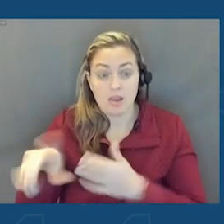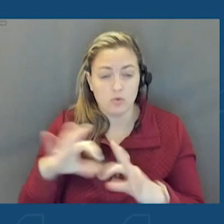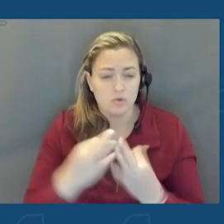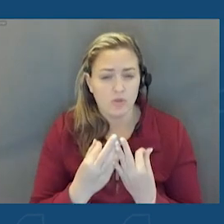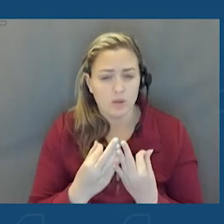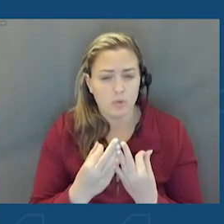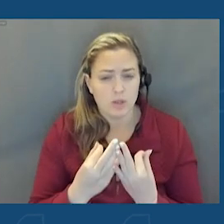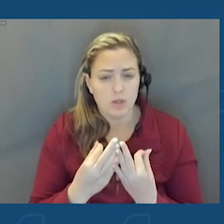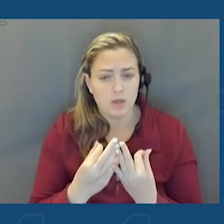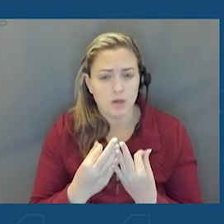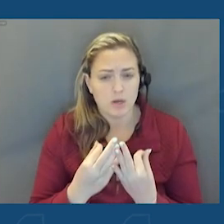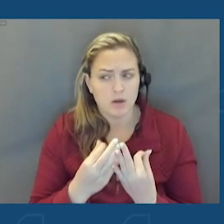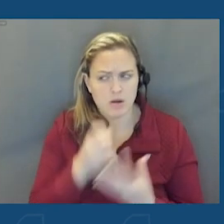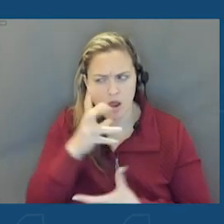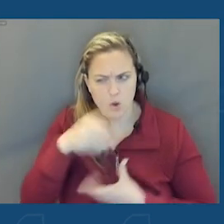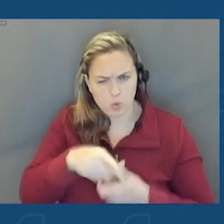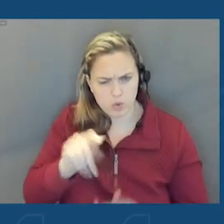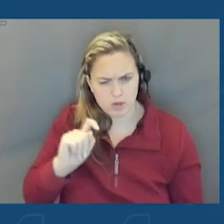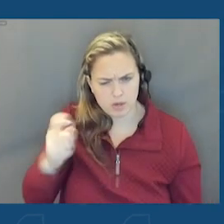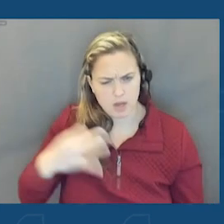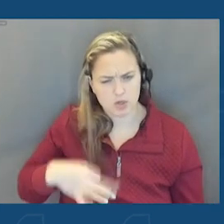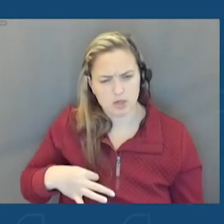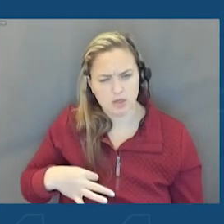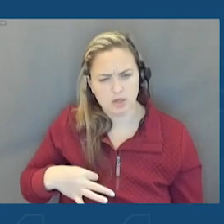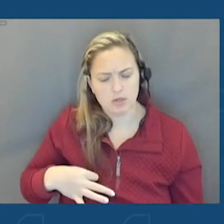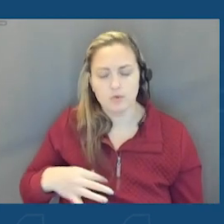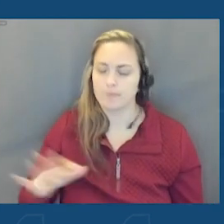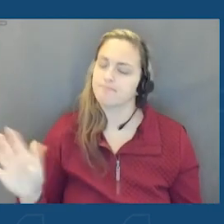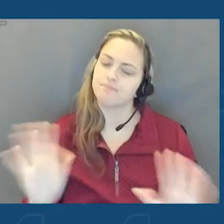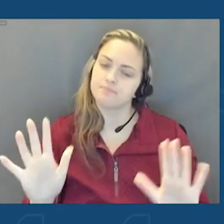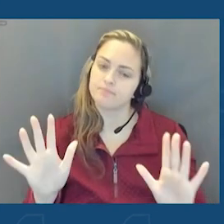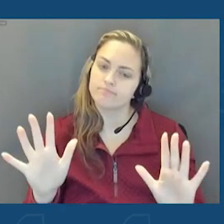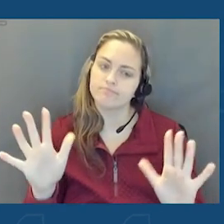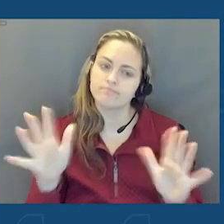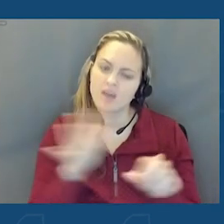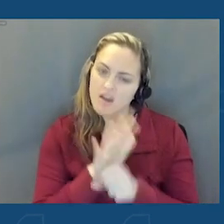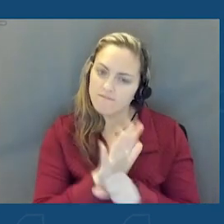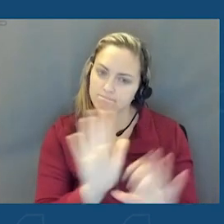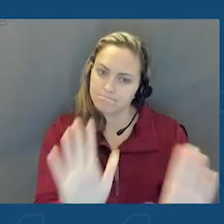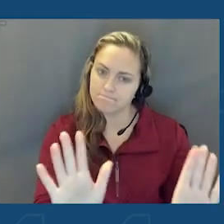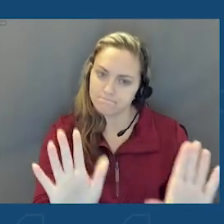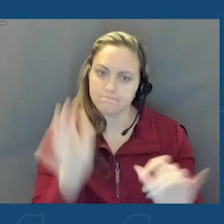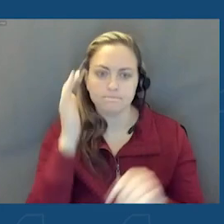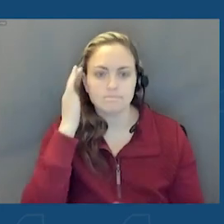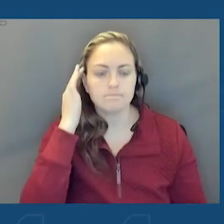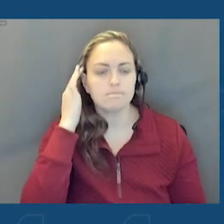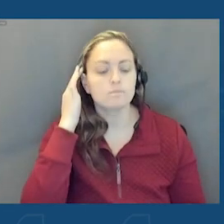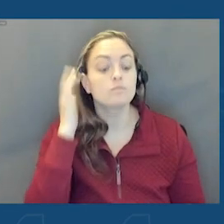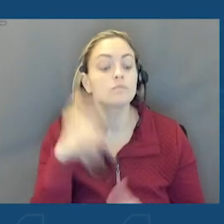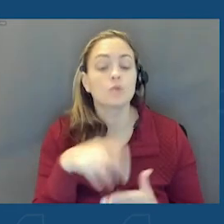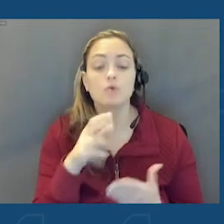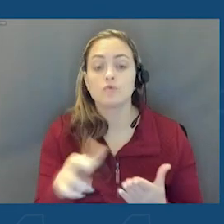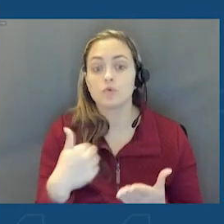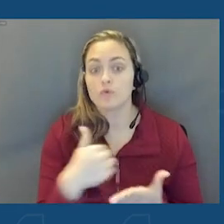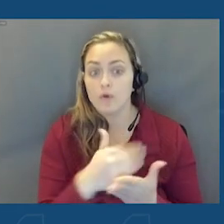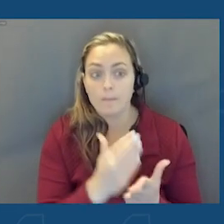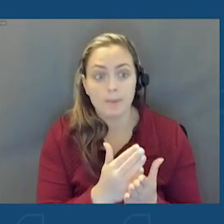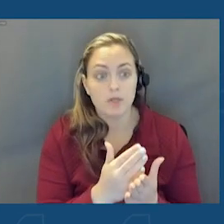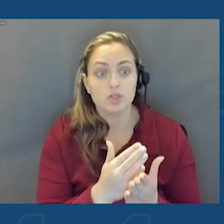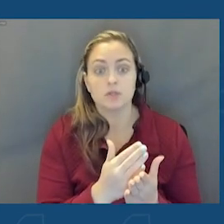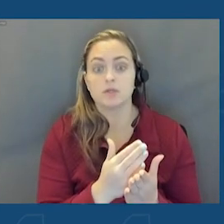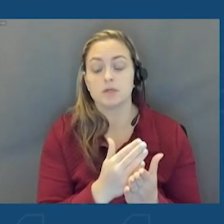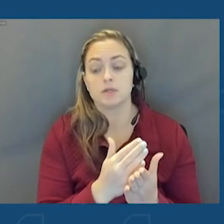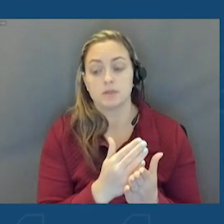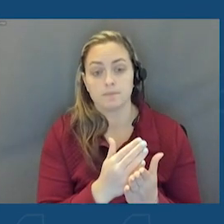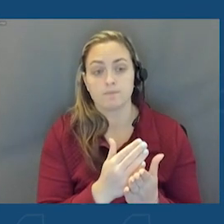left behind. So I said, no more, no more. As a result of our legislation, as a result of our